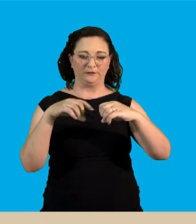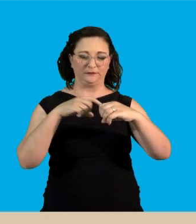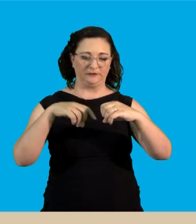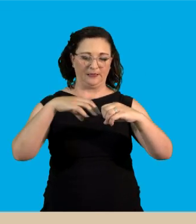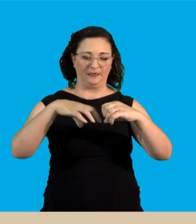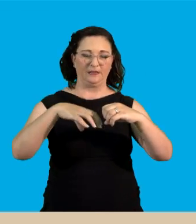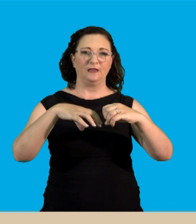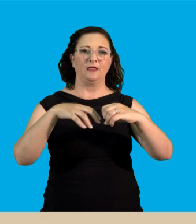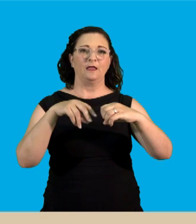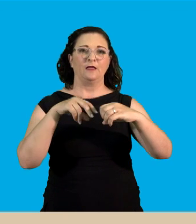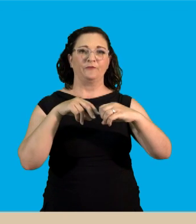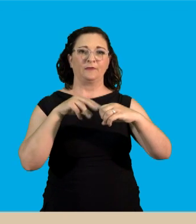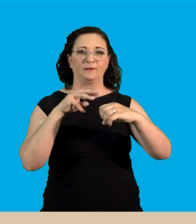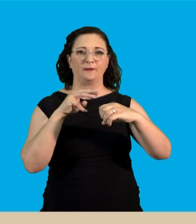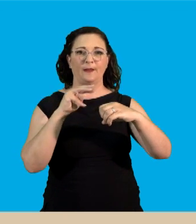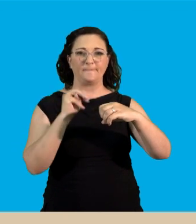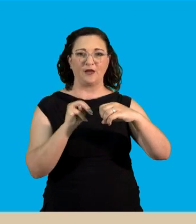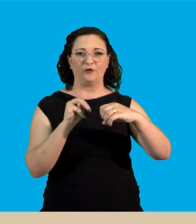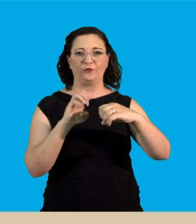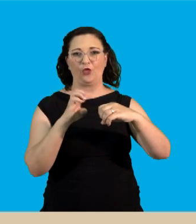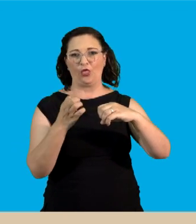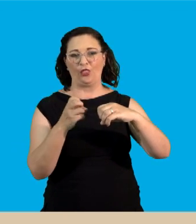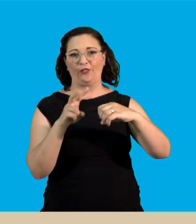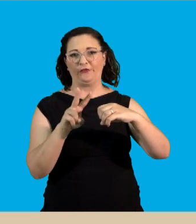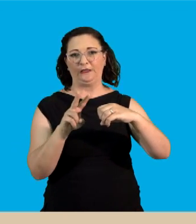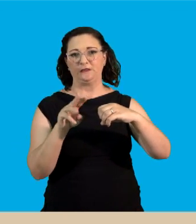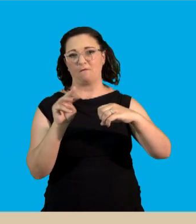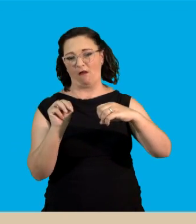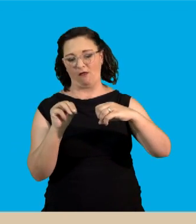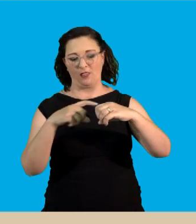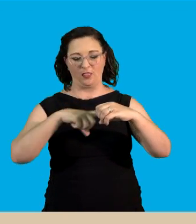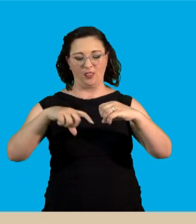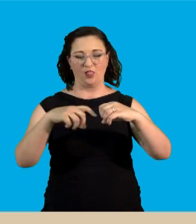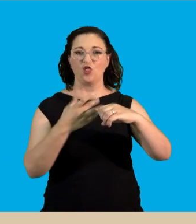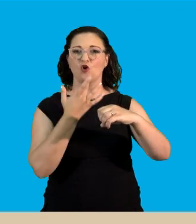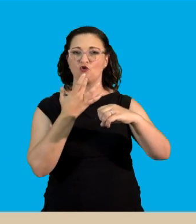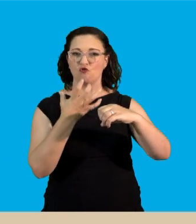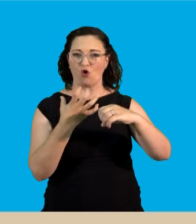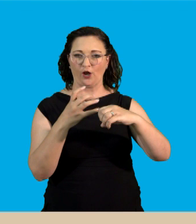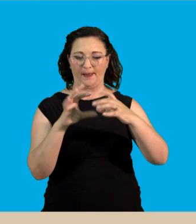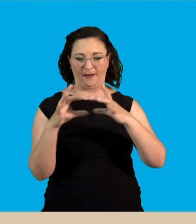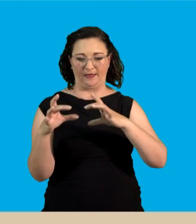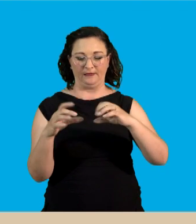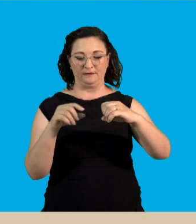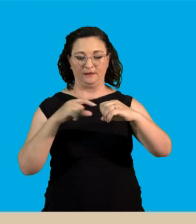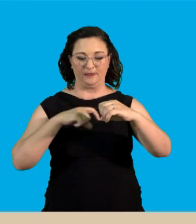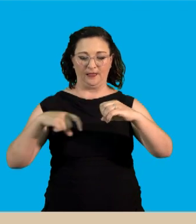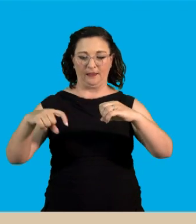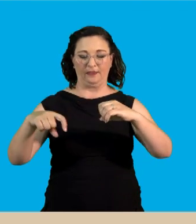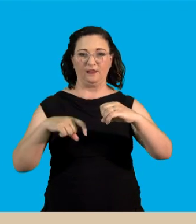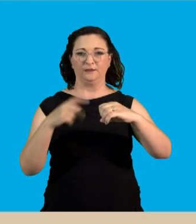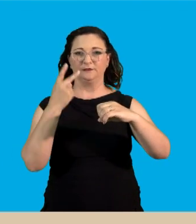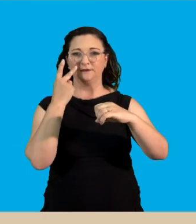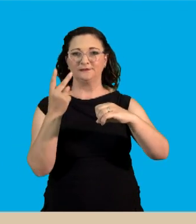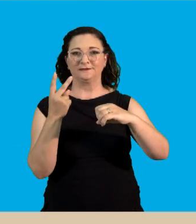as Mercury. We said it's Venus, it's Earth, as well as Mars. Right after Mars,